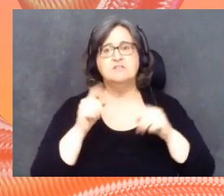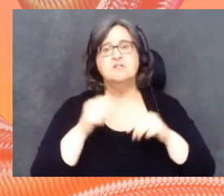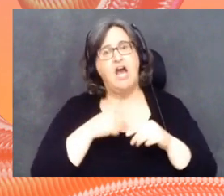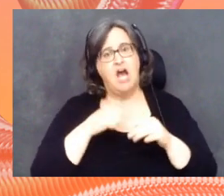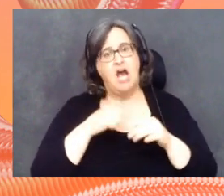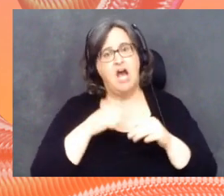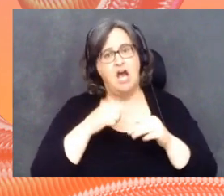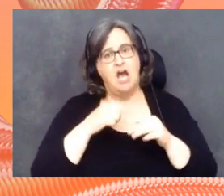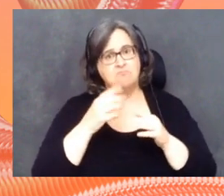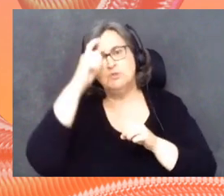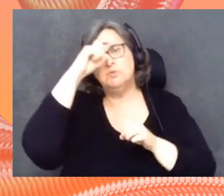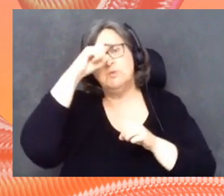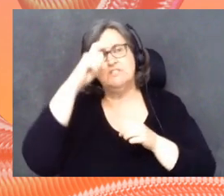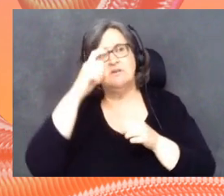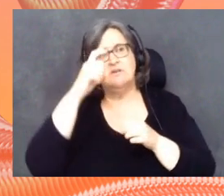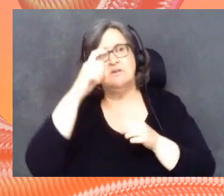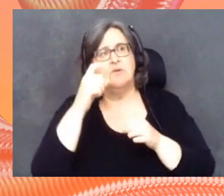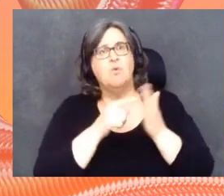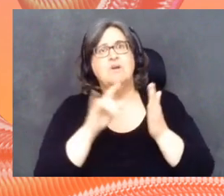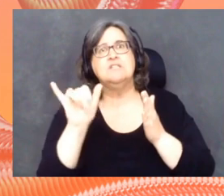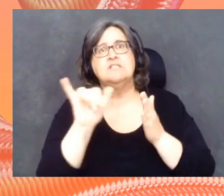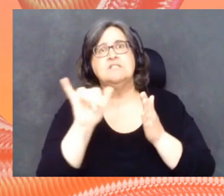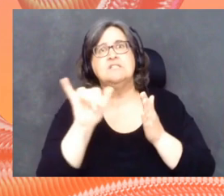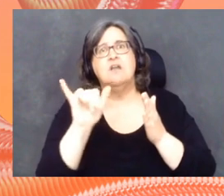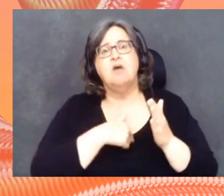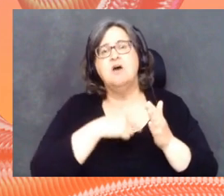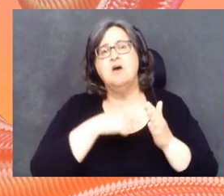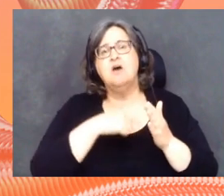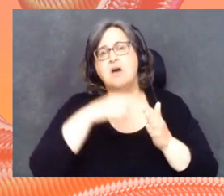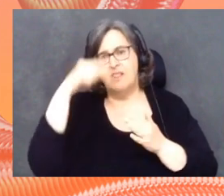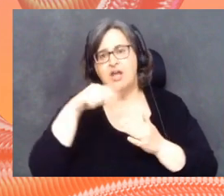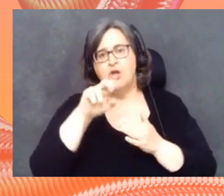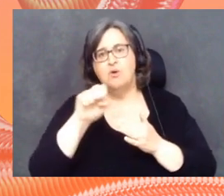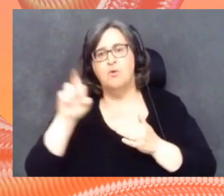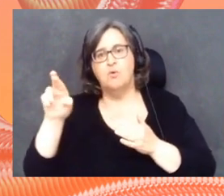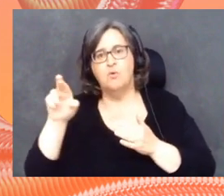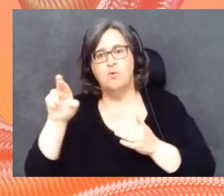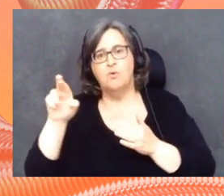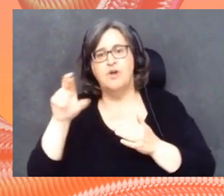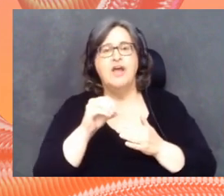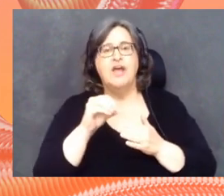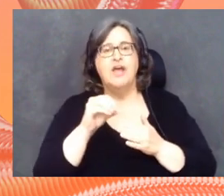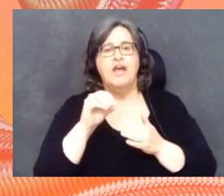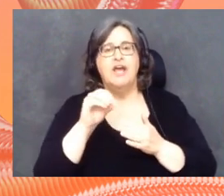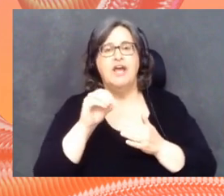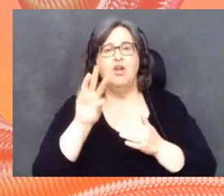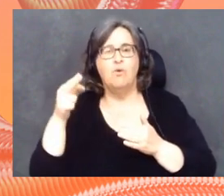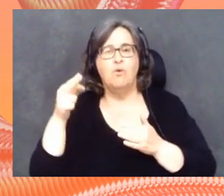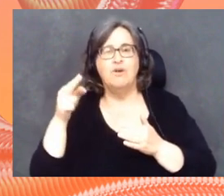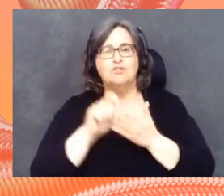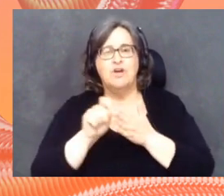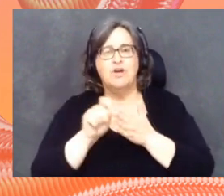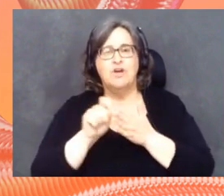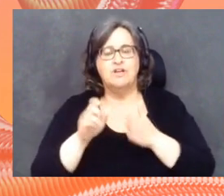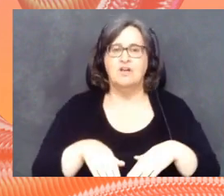writer. I feel like I'm moving in harmony with the earth. A BQWW. BQWW, baby.